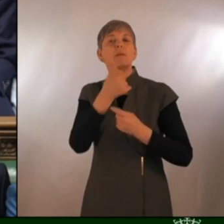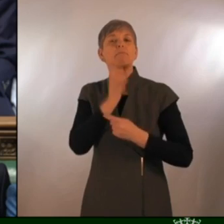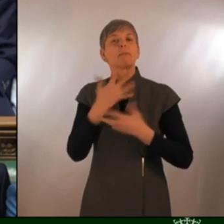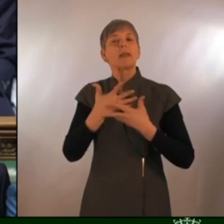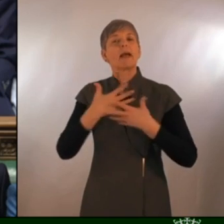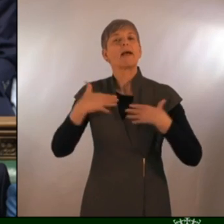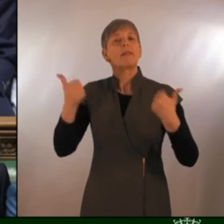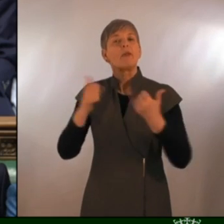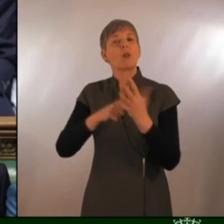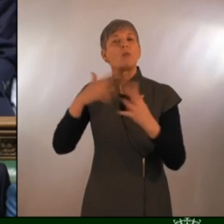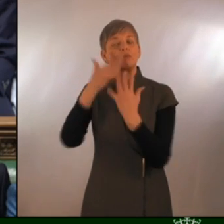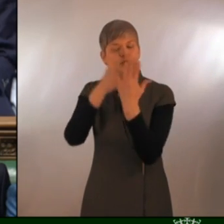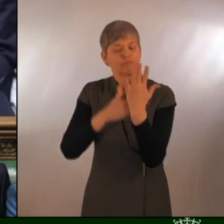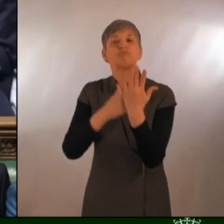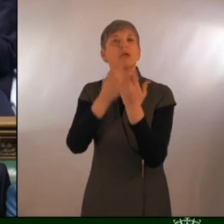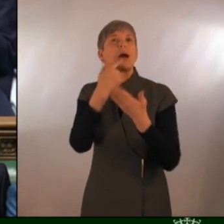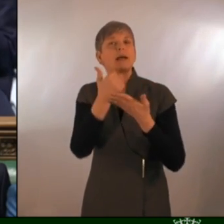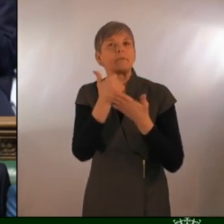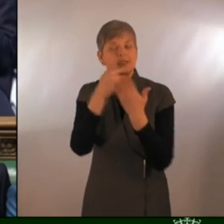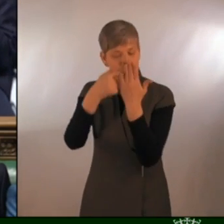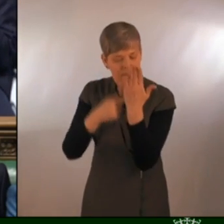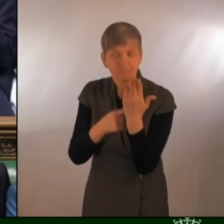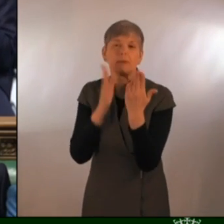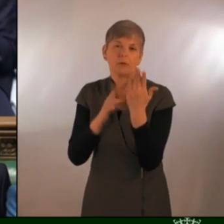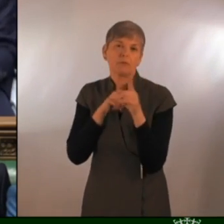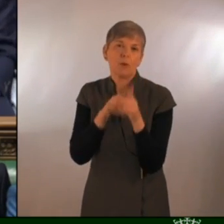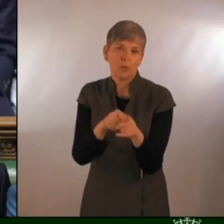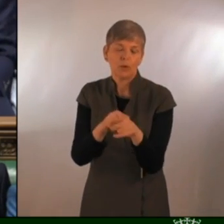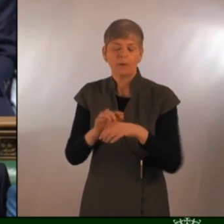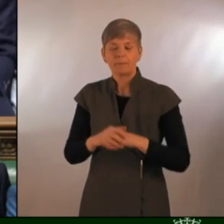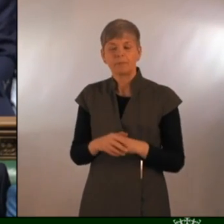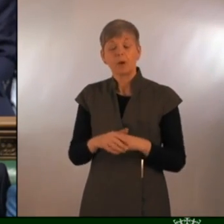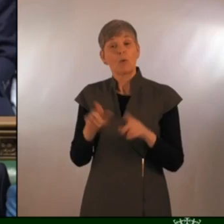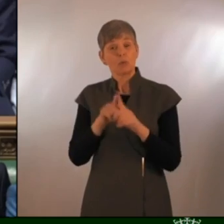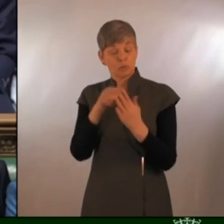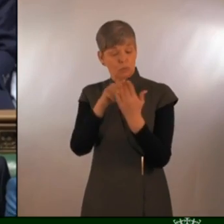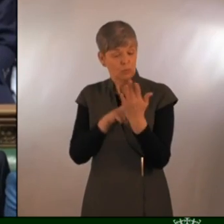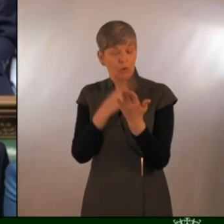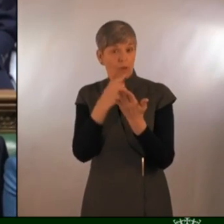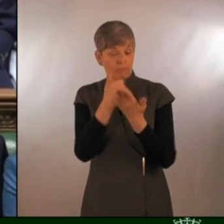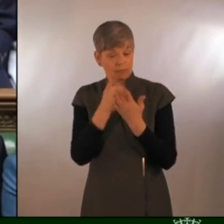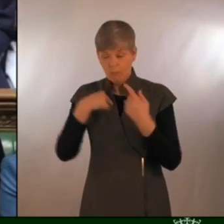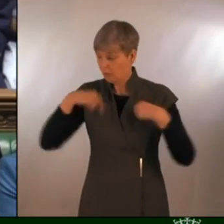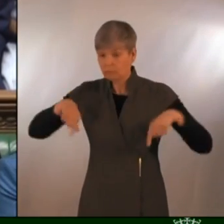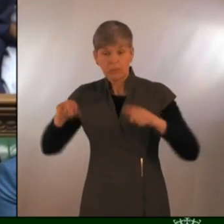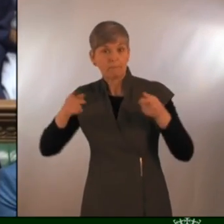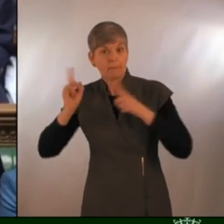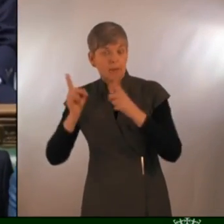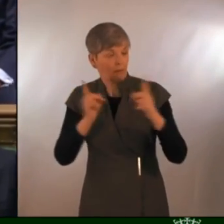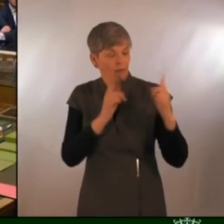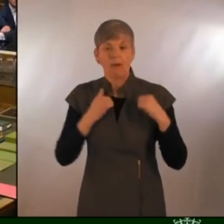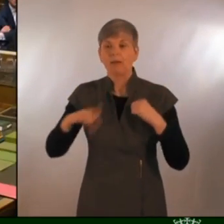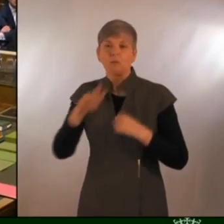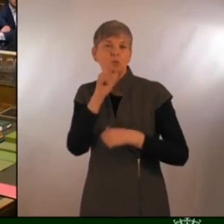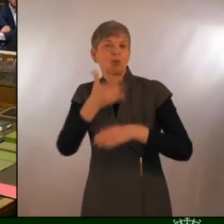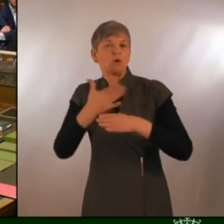to this situation. And they are also providing guidance to honourable members and to their offices.